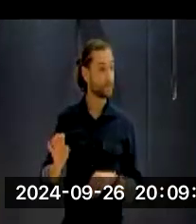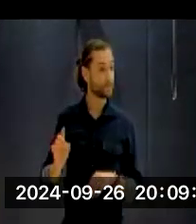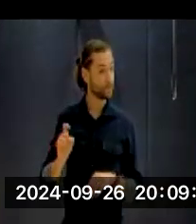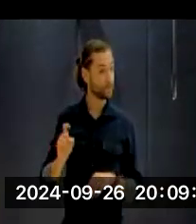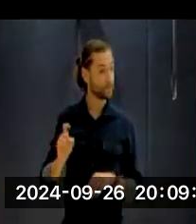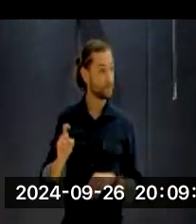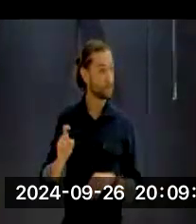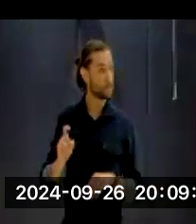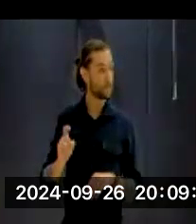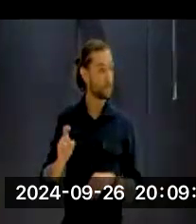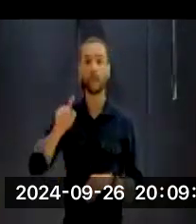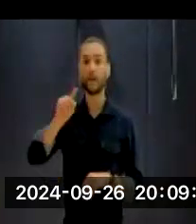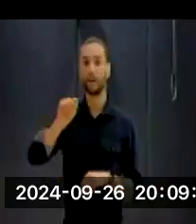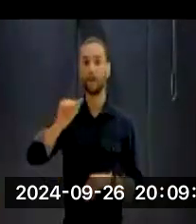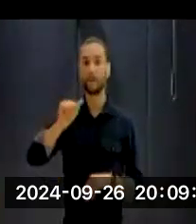Val Tran,